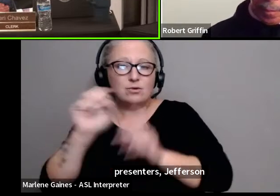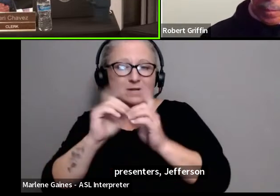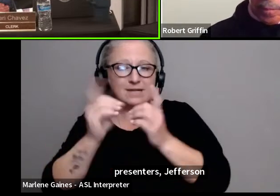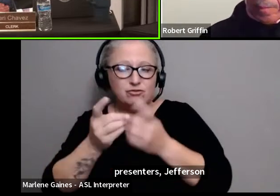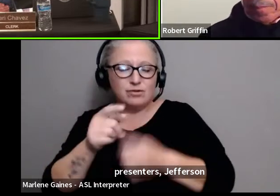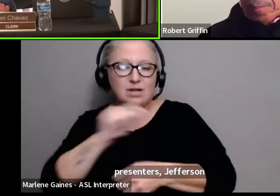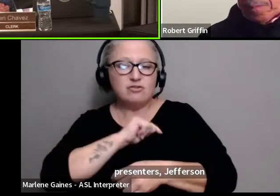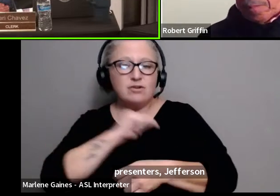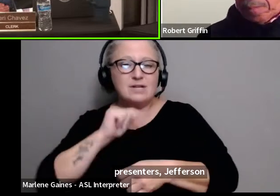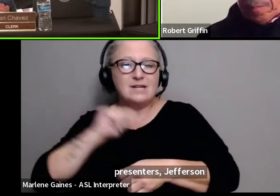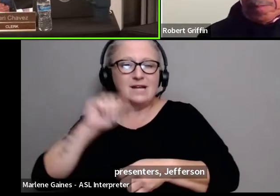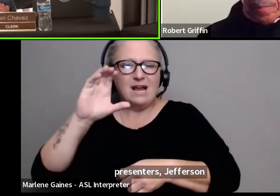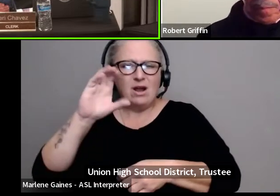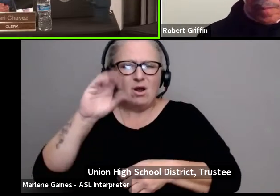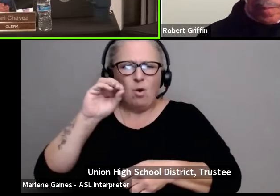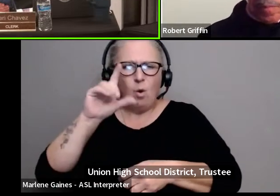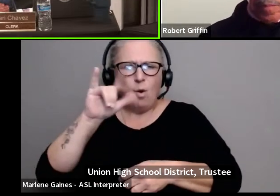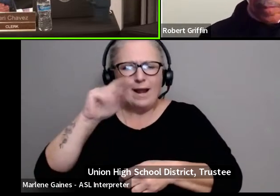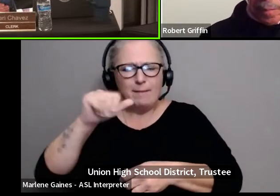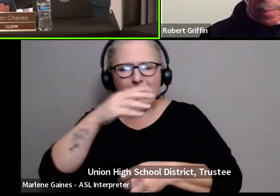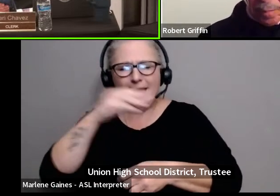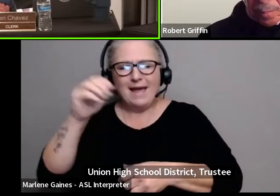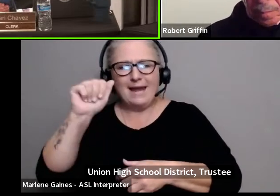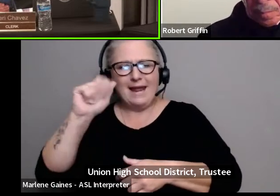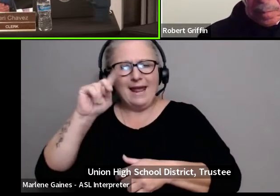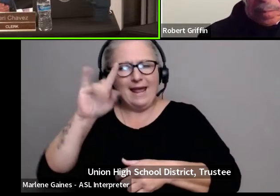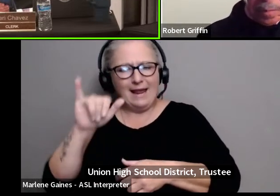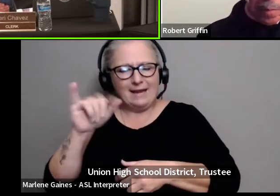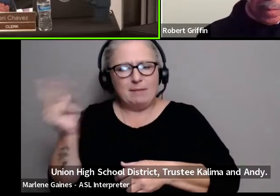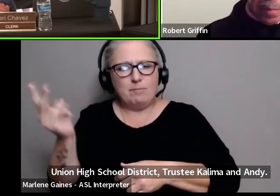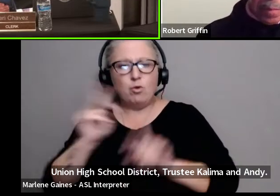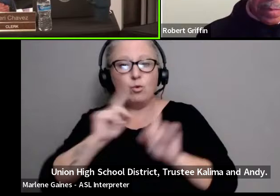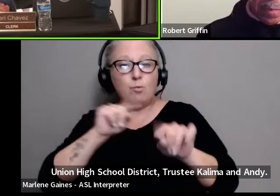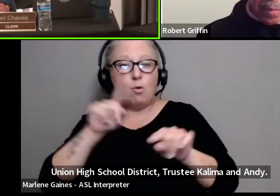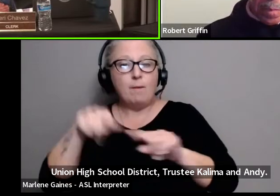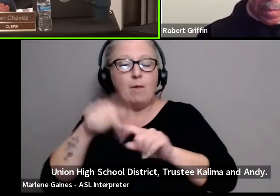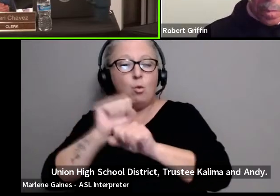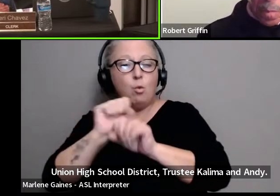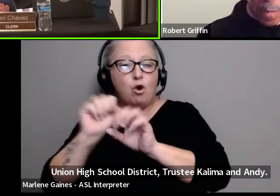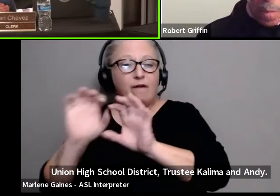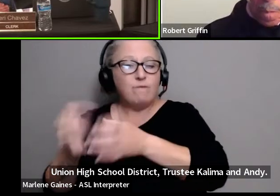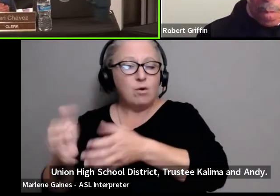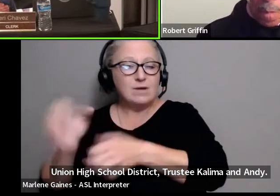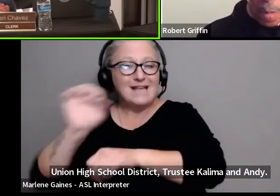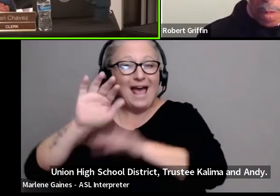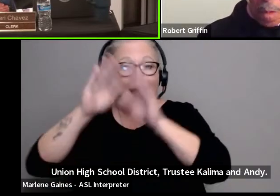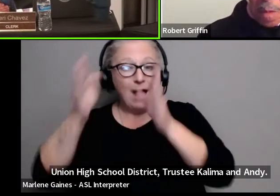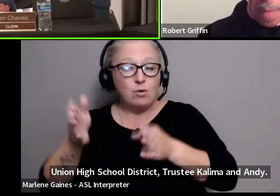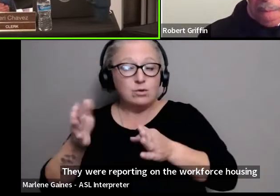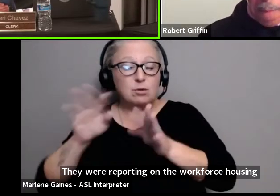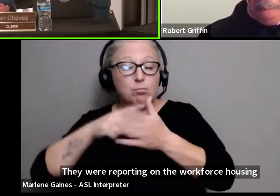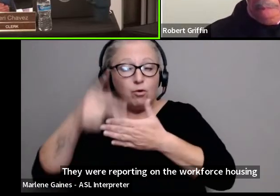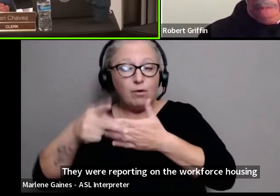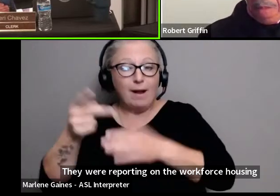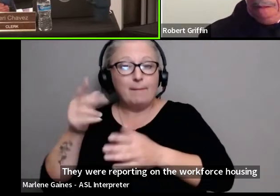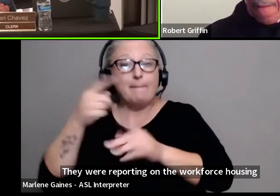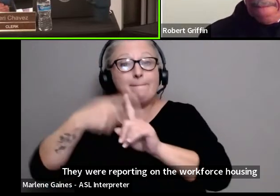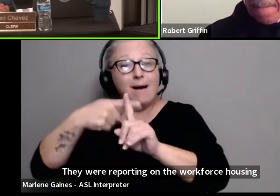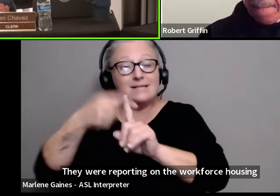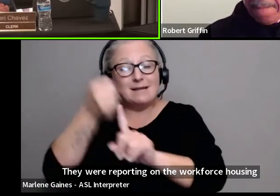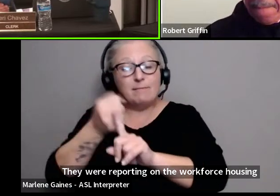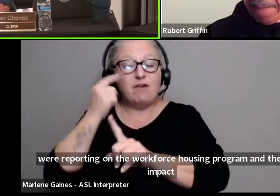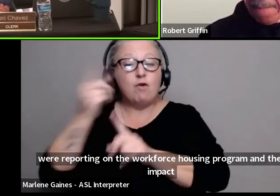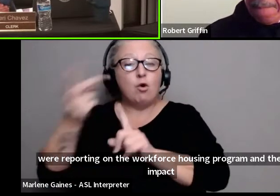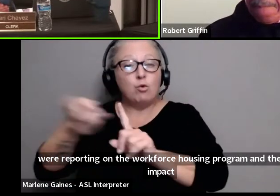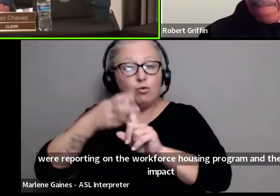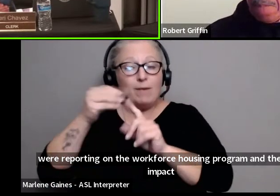trustee Kalima and Andy. They were reporting on the workforce housing program and the positive impact that has on recruitment